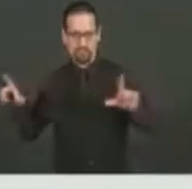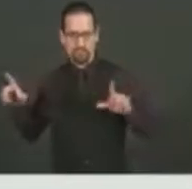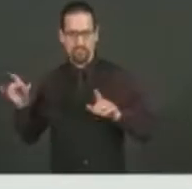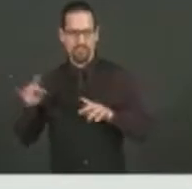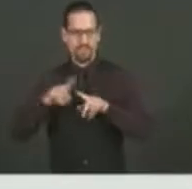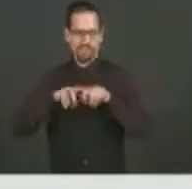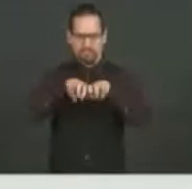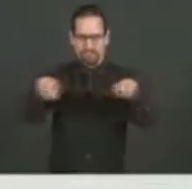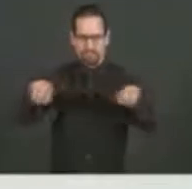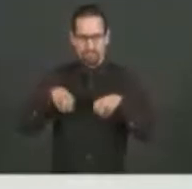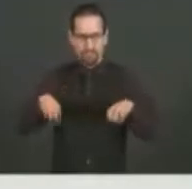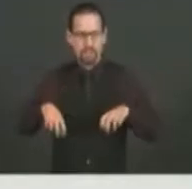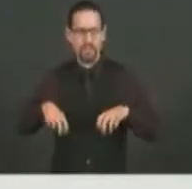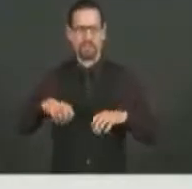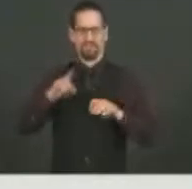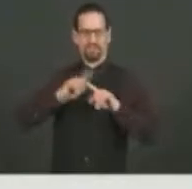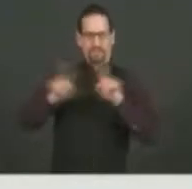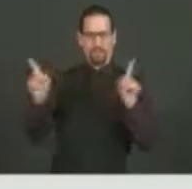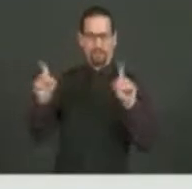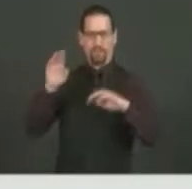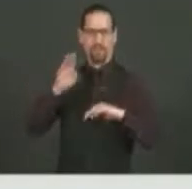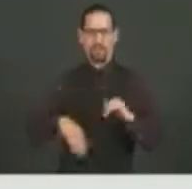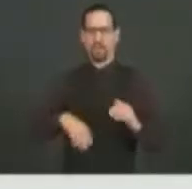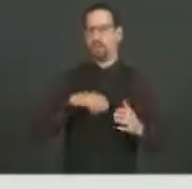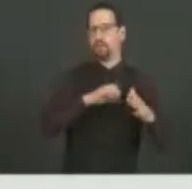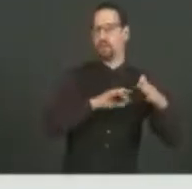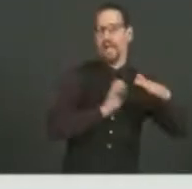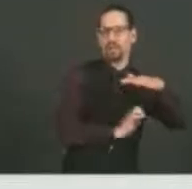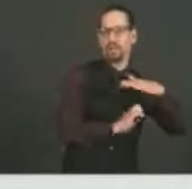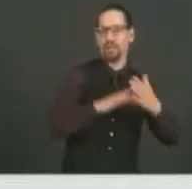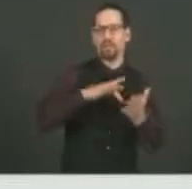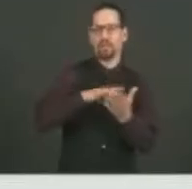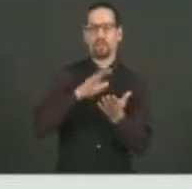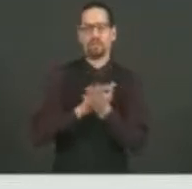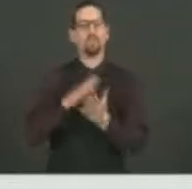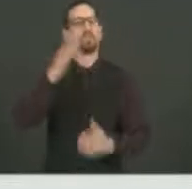So the good news is high school students, a little bit older,